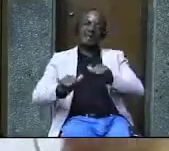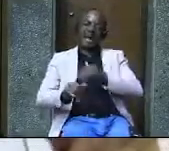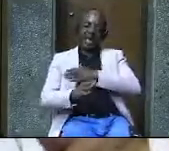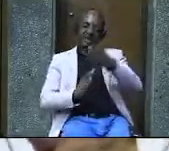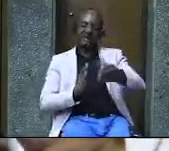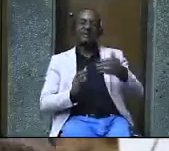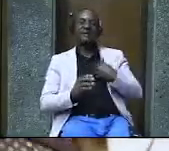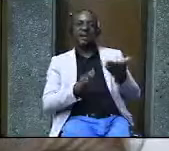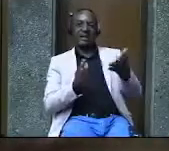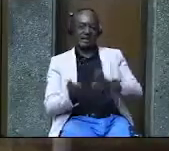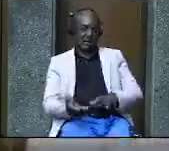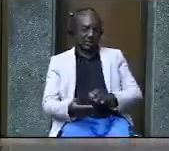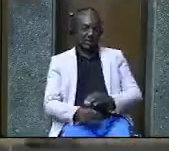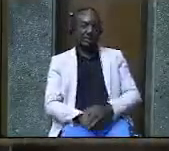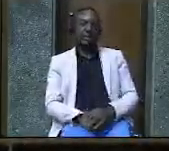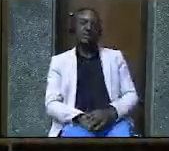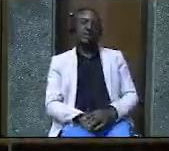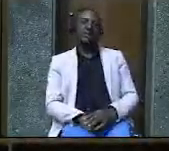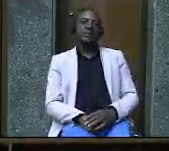Siyabonga ma.